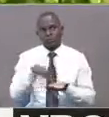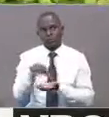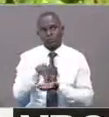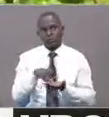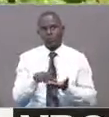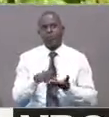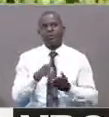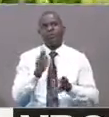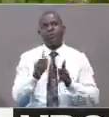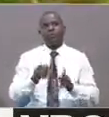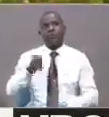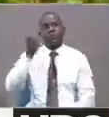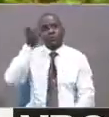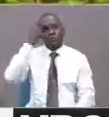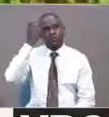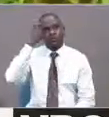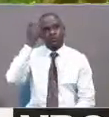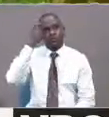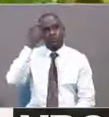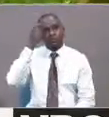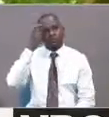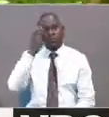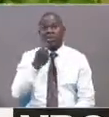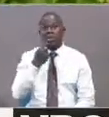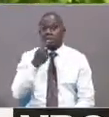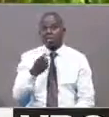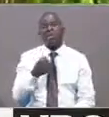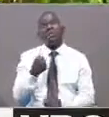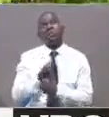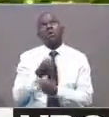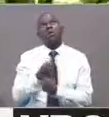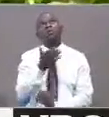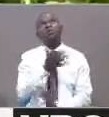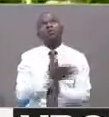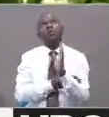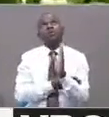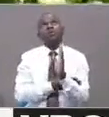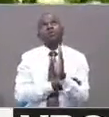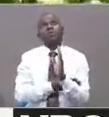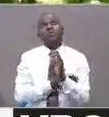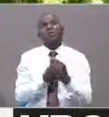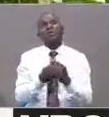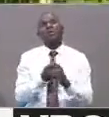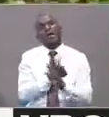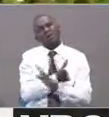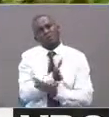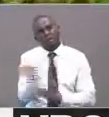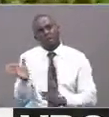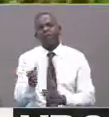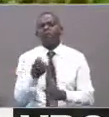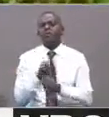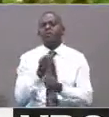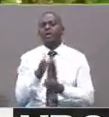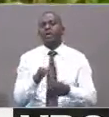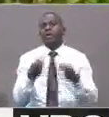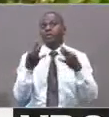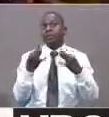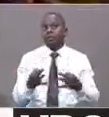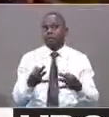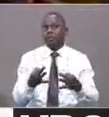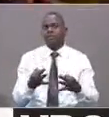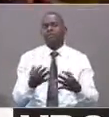people's heads. When they say they are working for God, when in fact they are off the point, doing other things which are